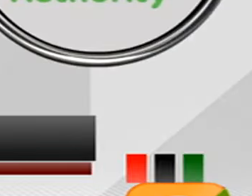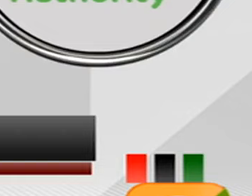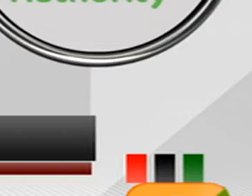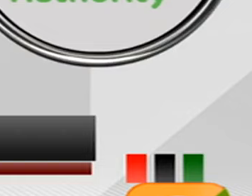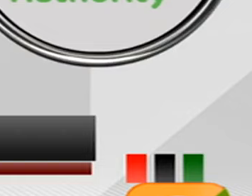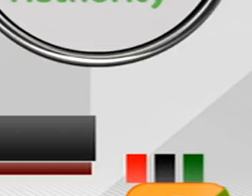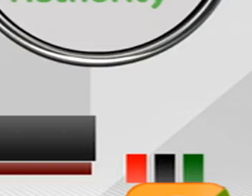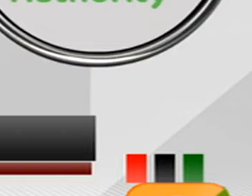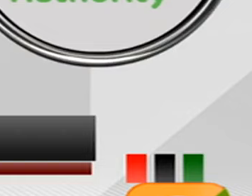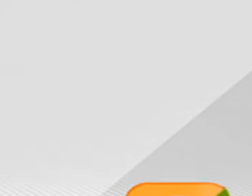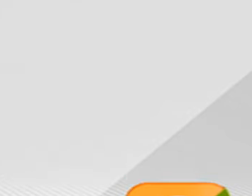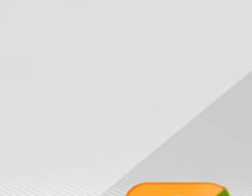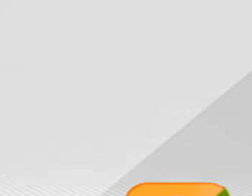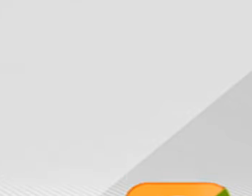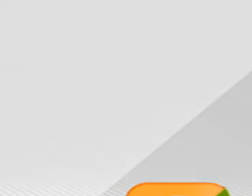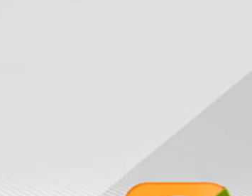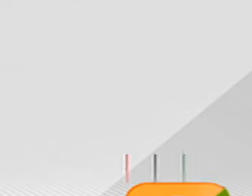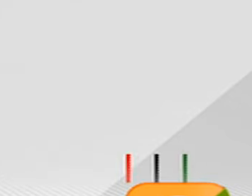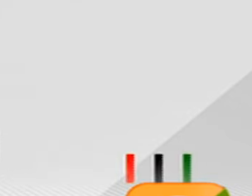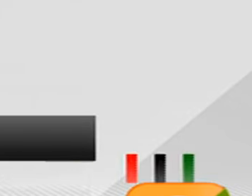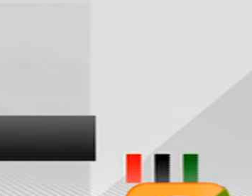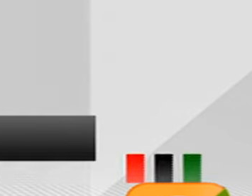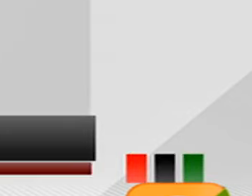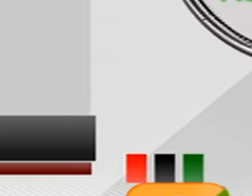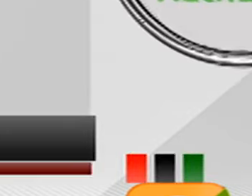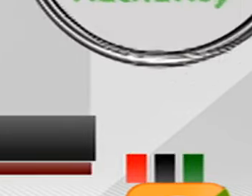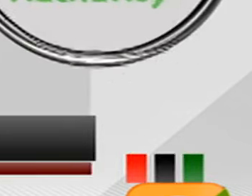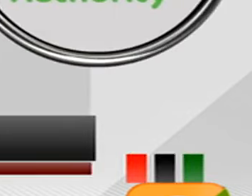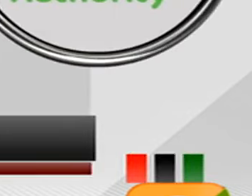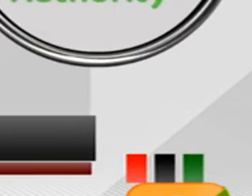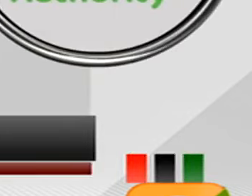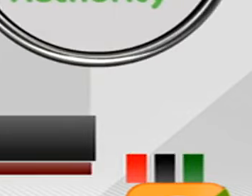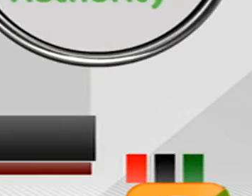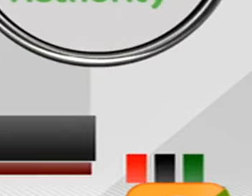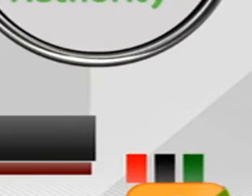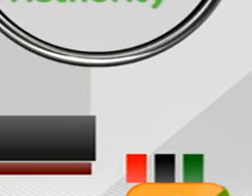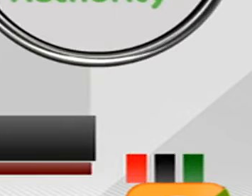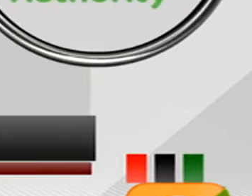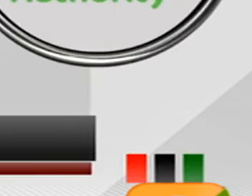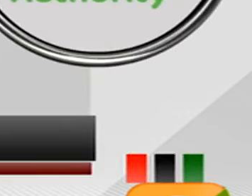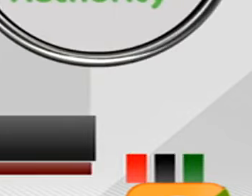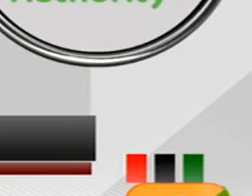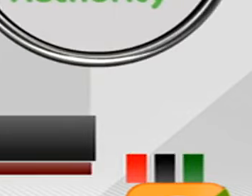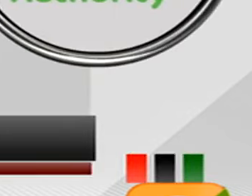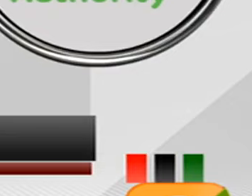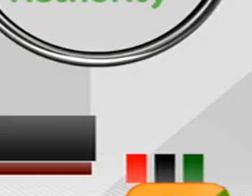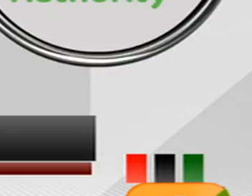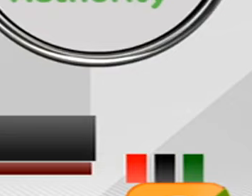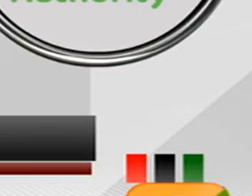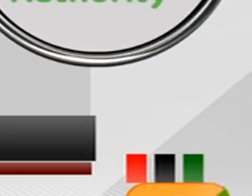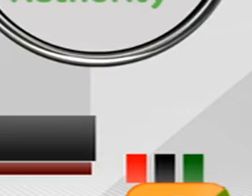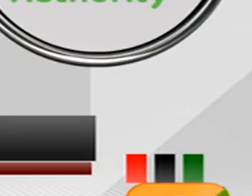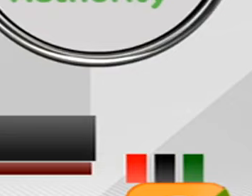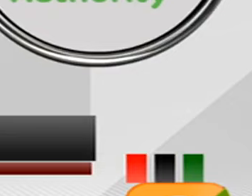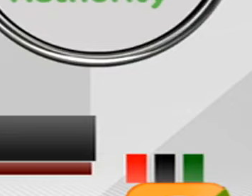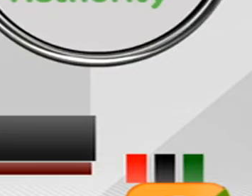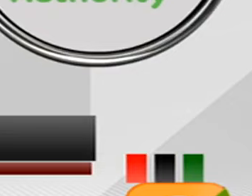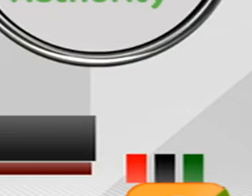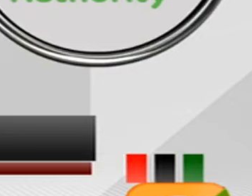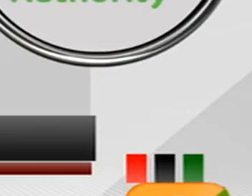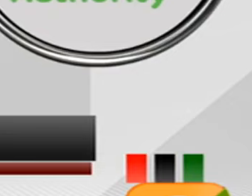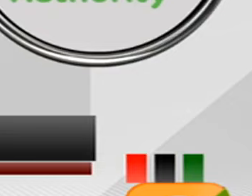He further instructed all staff to avail themselves to their workplaces with their IDs and job cards to receive further communication from